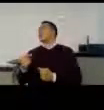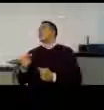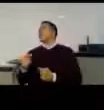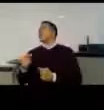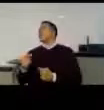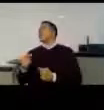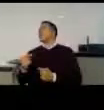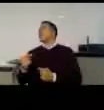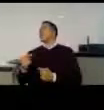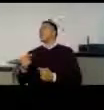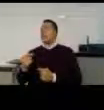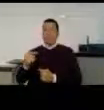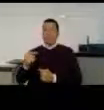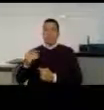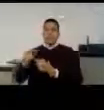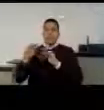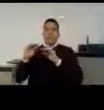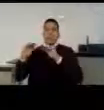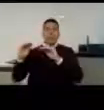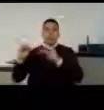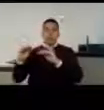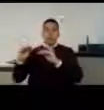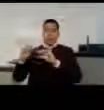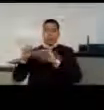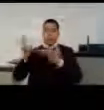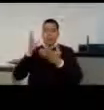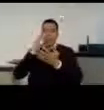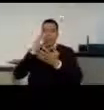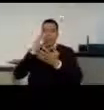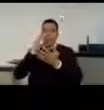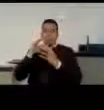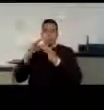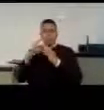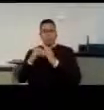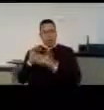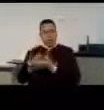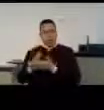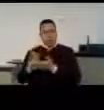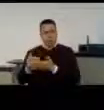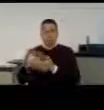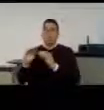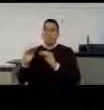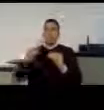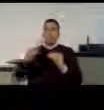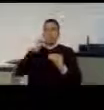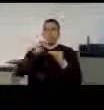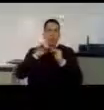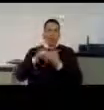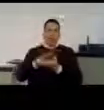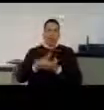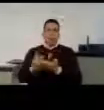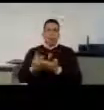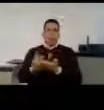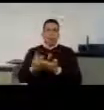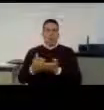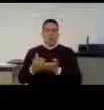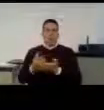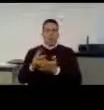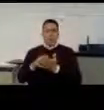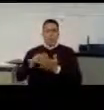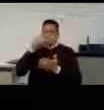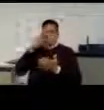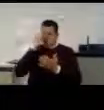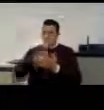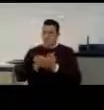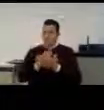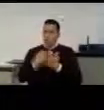cook. We have taught teenagers how to cook. So when you go to the grocery store, instead of buying food that is not healthy for your